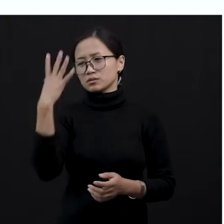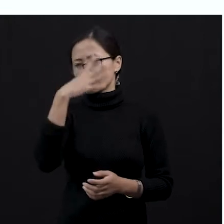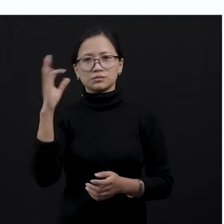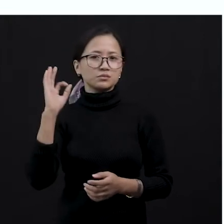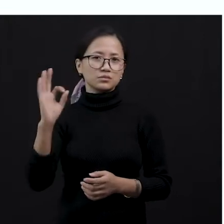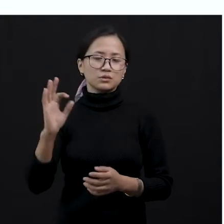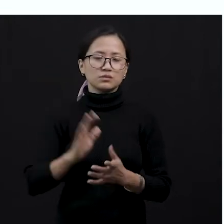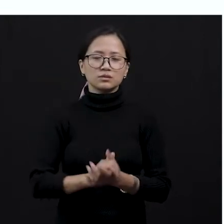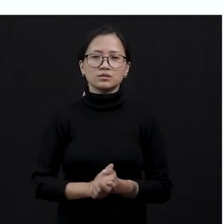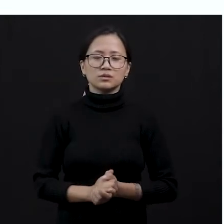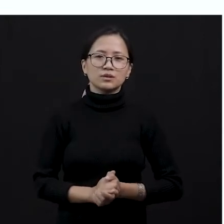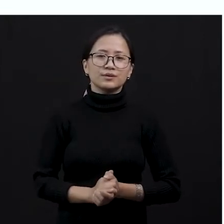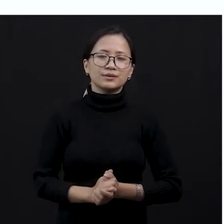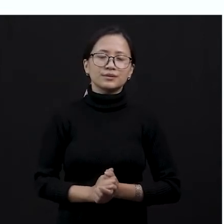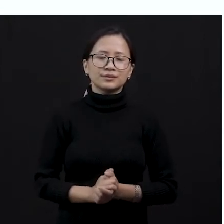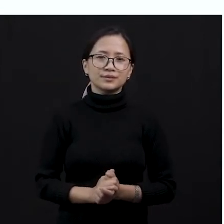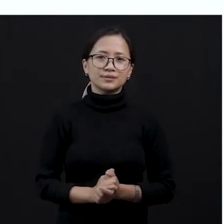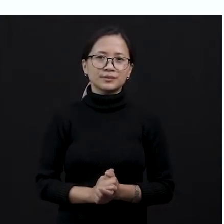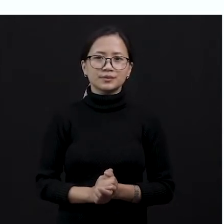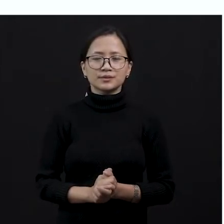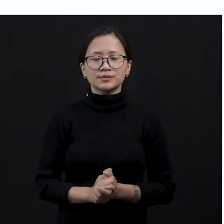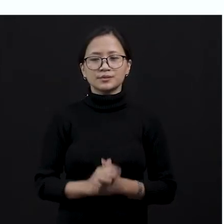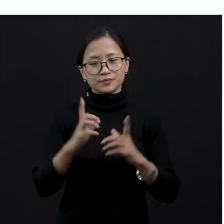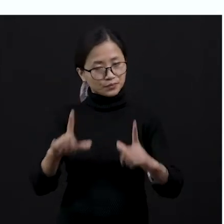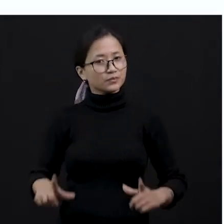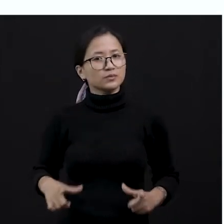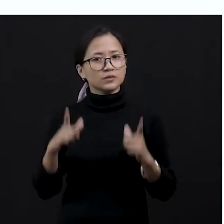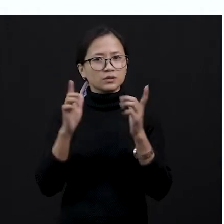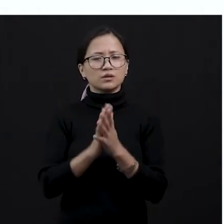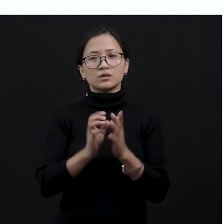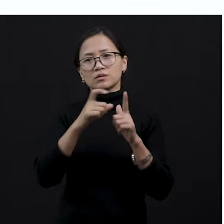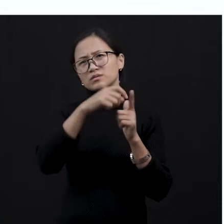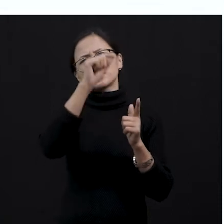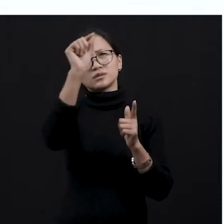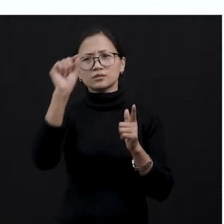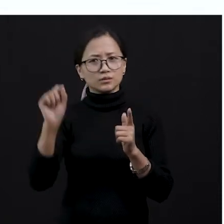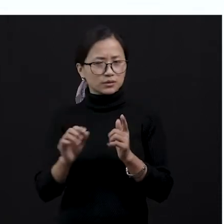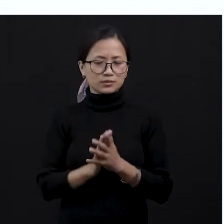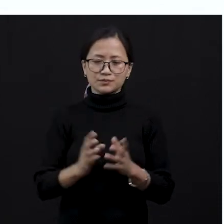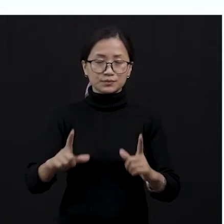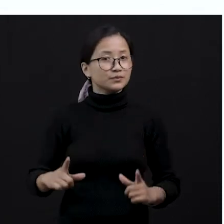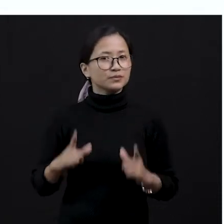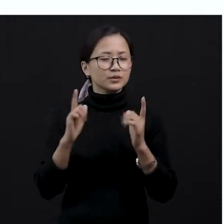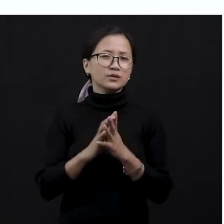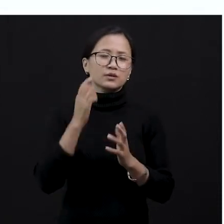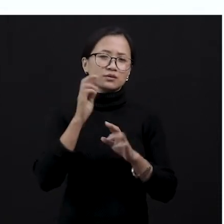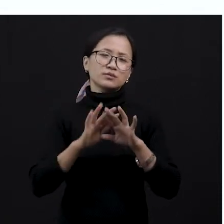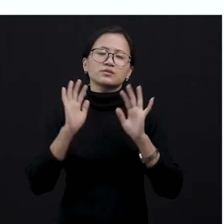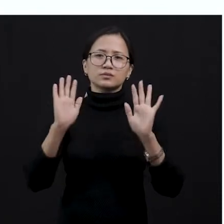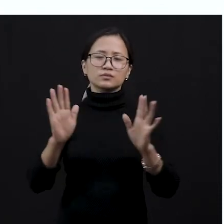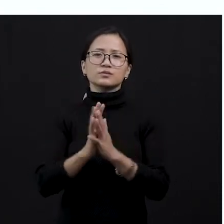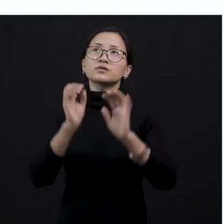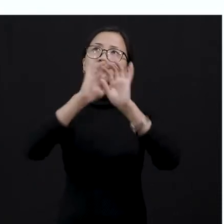He wants the rainbow to beautify his life. He wants to decorate his life. So if he is the sky, then